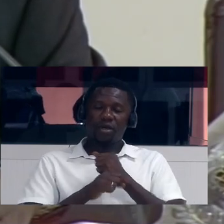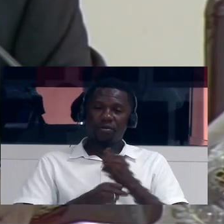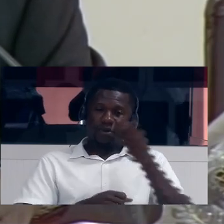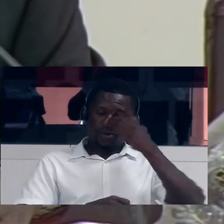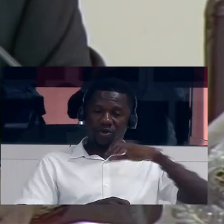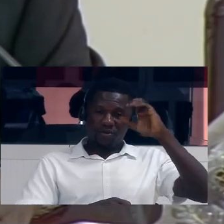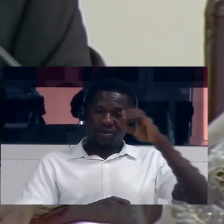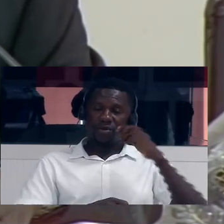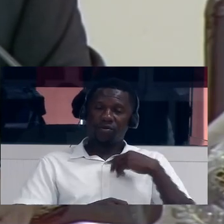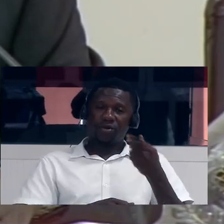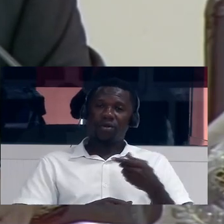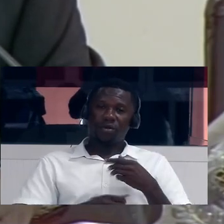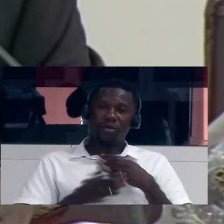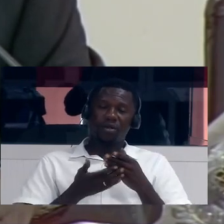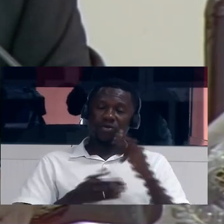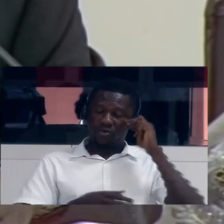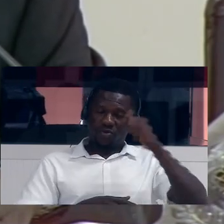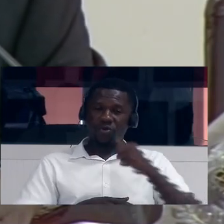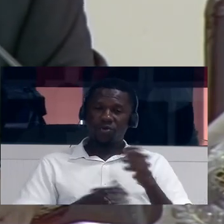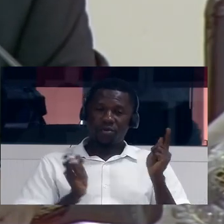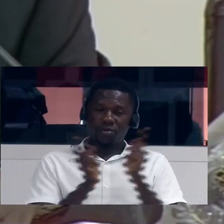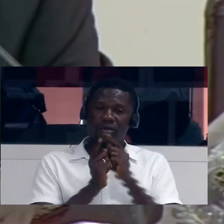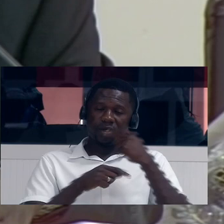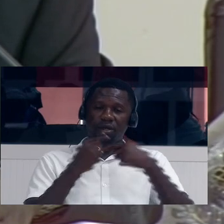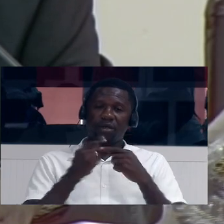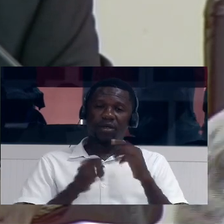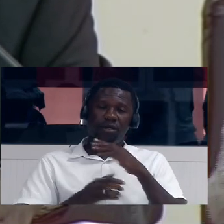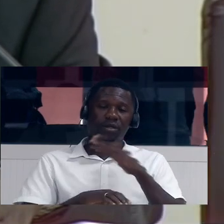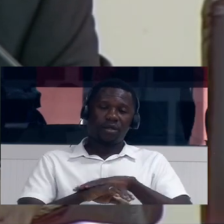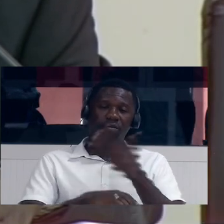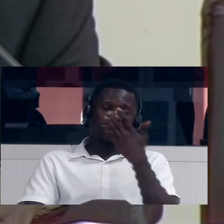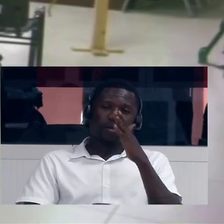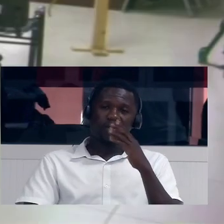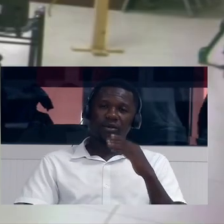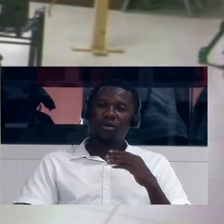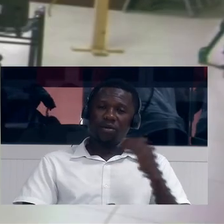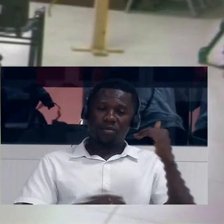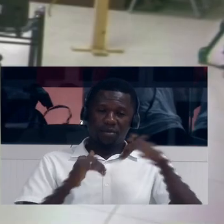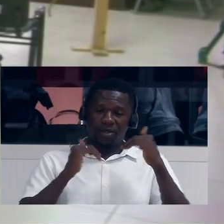Tomorrow we meet again at 10 o'clock sharp. Meeting is adjourned. Thank you.